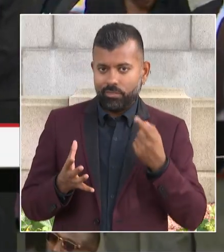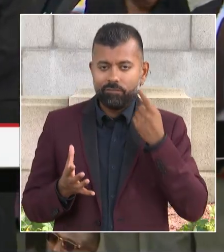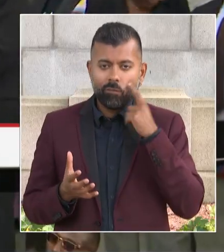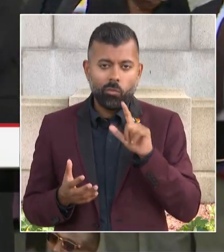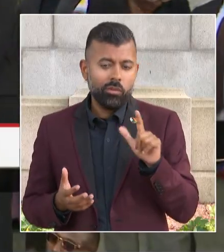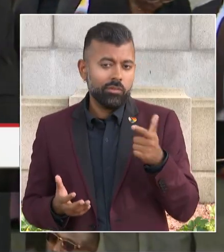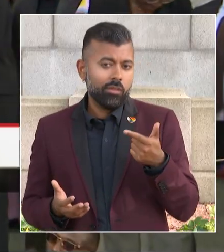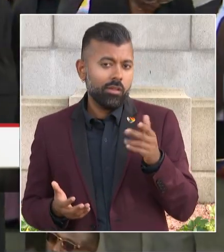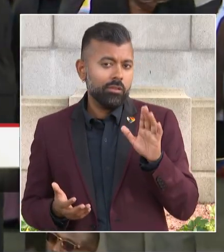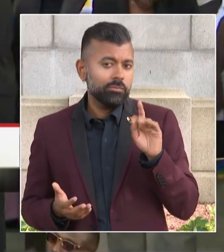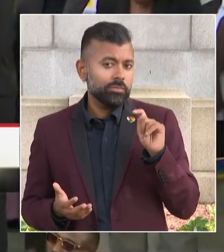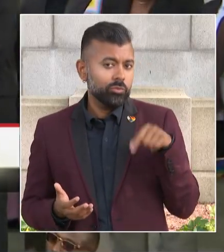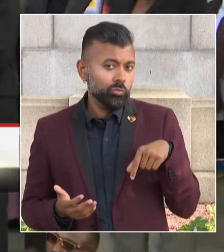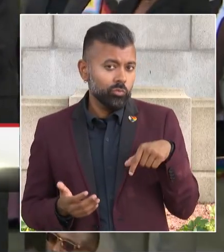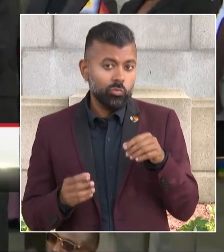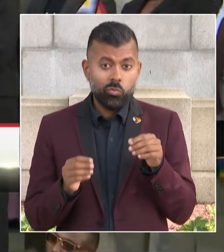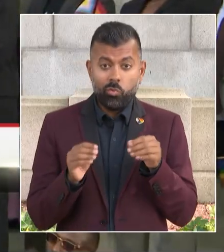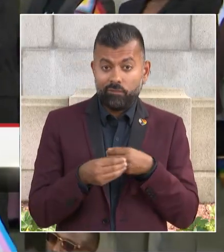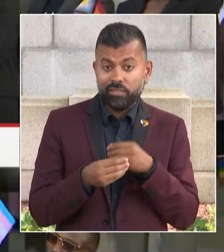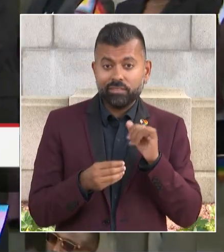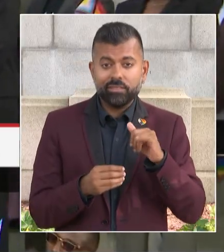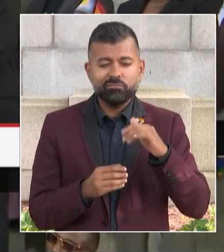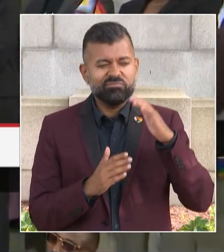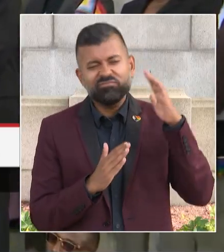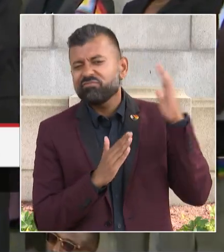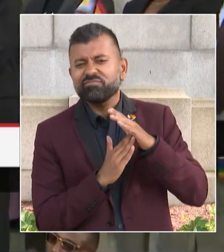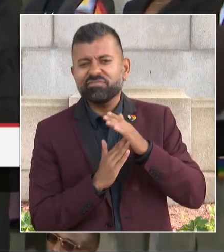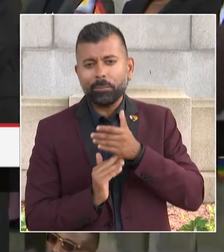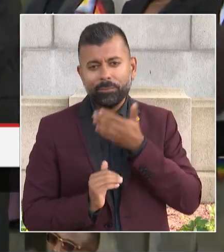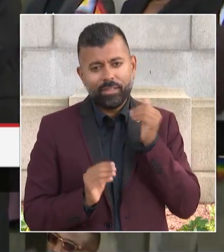best of the mayor's offices. Okay.